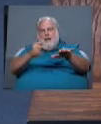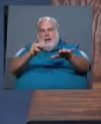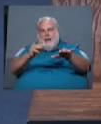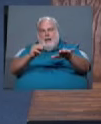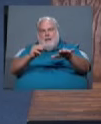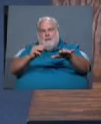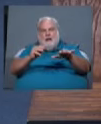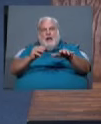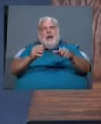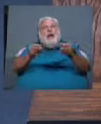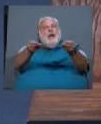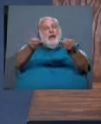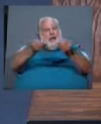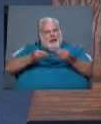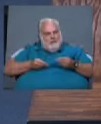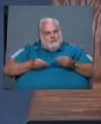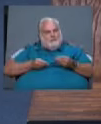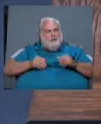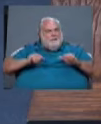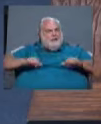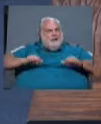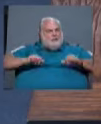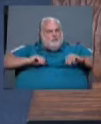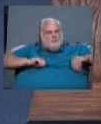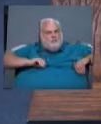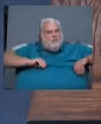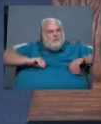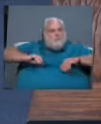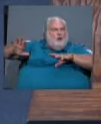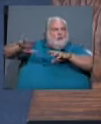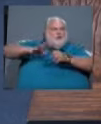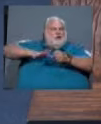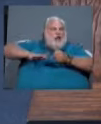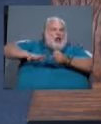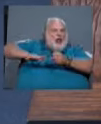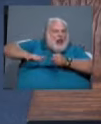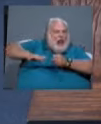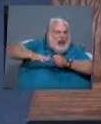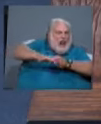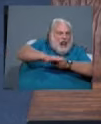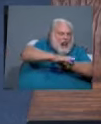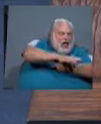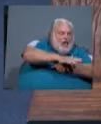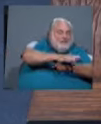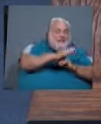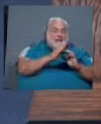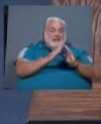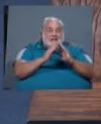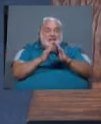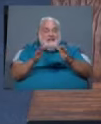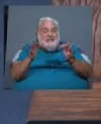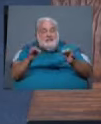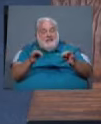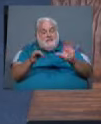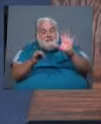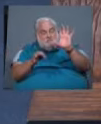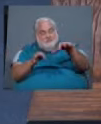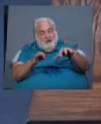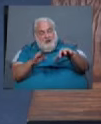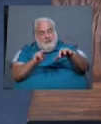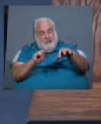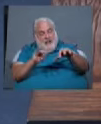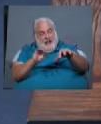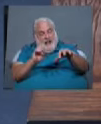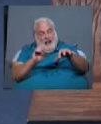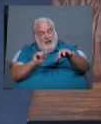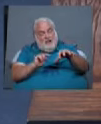to move because we're surrounded by it. The city decided that that neighborhood should sit on top of a mine on